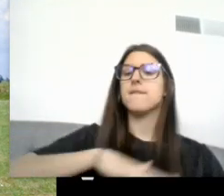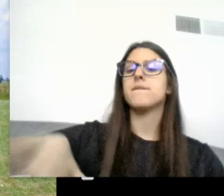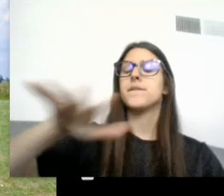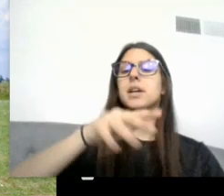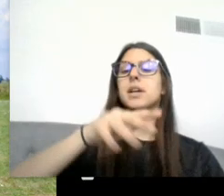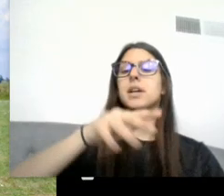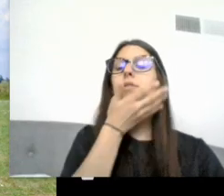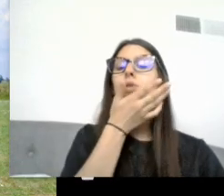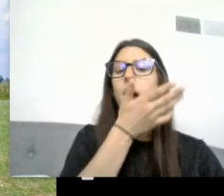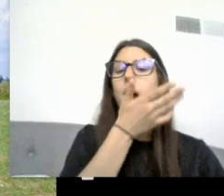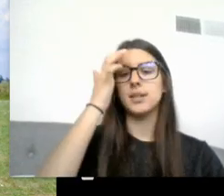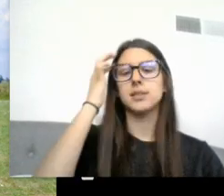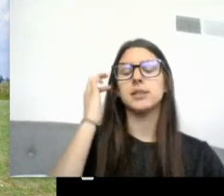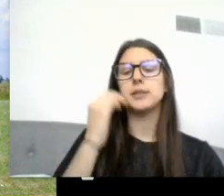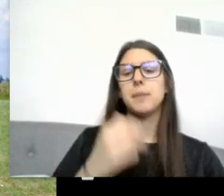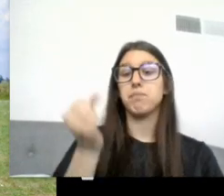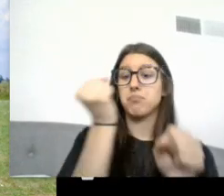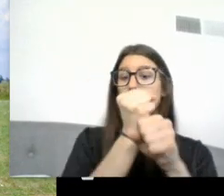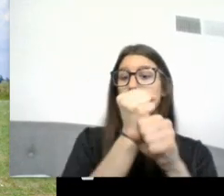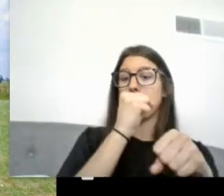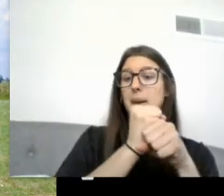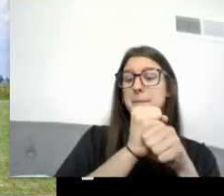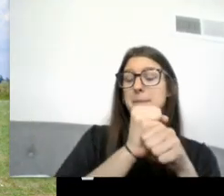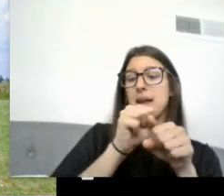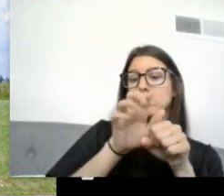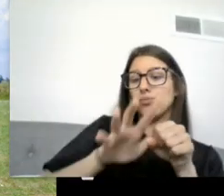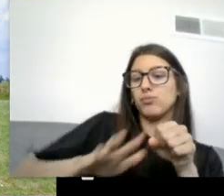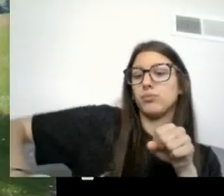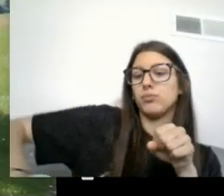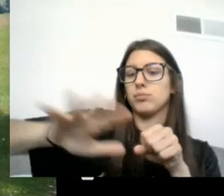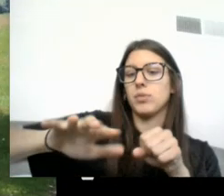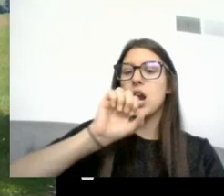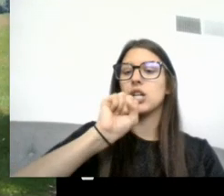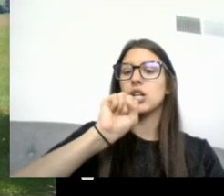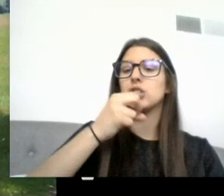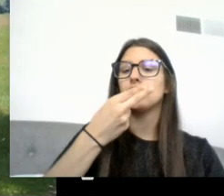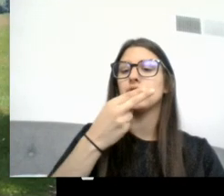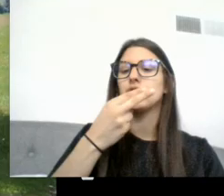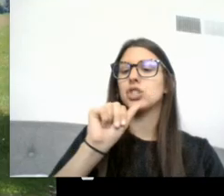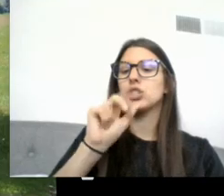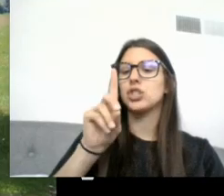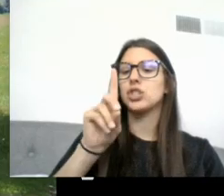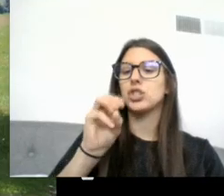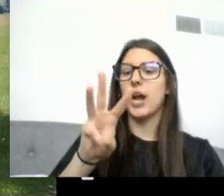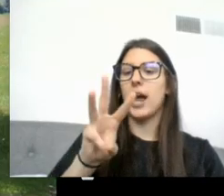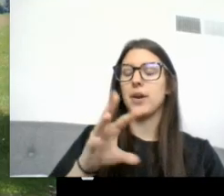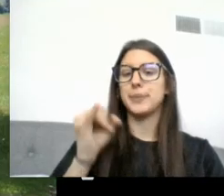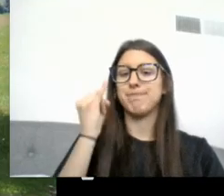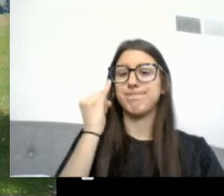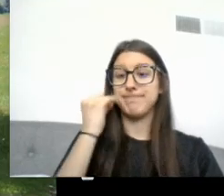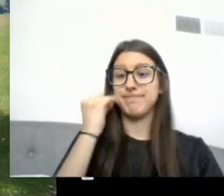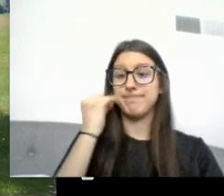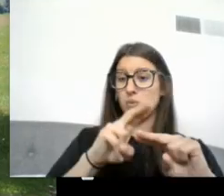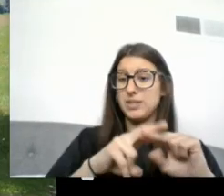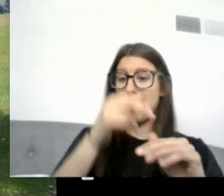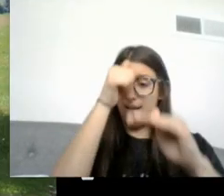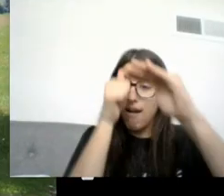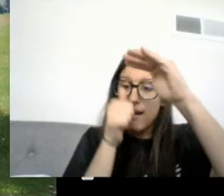cast a big shadow on the ground. On a bright sunny day, if you sat near the base of the tree, it would look dark where you were